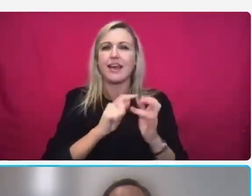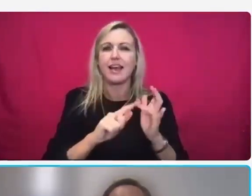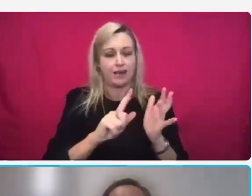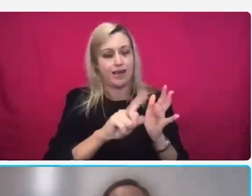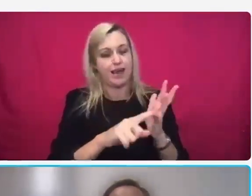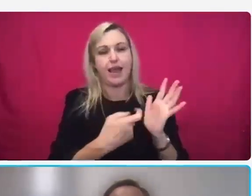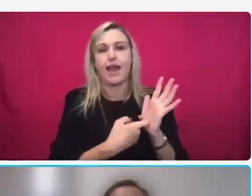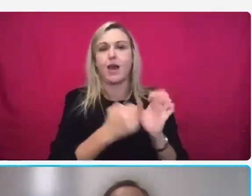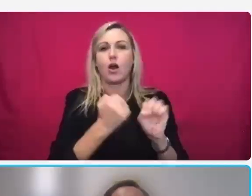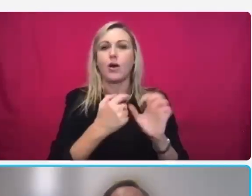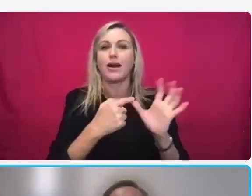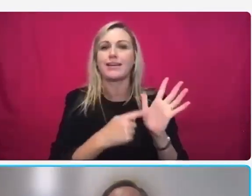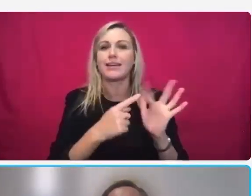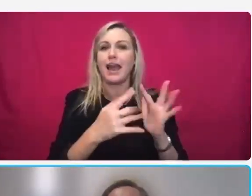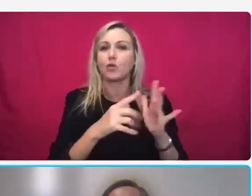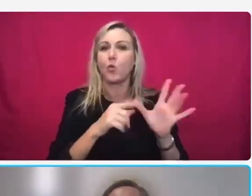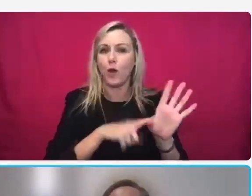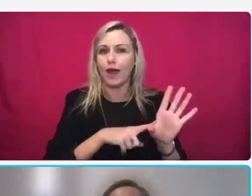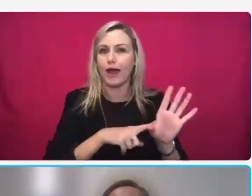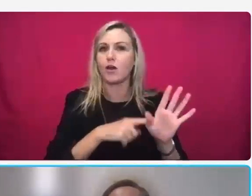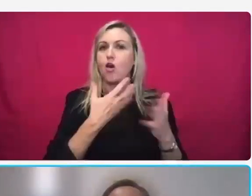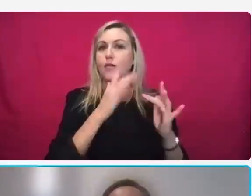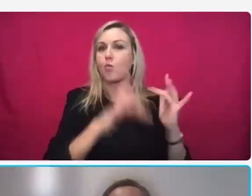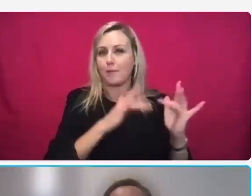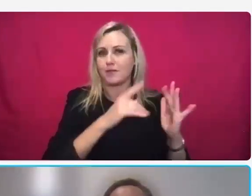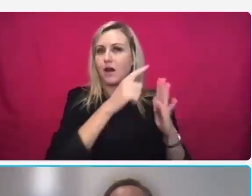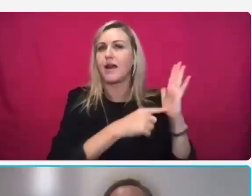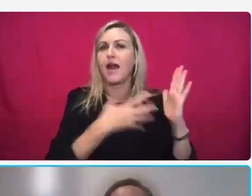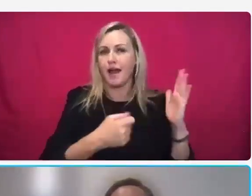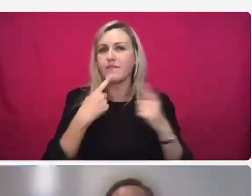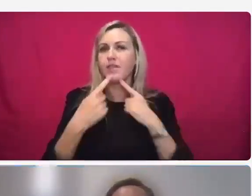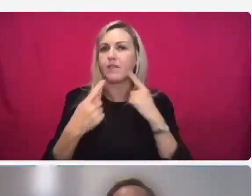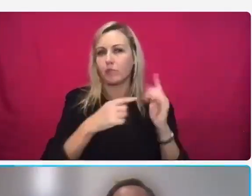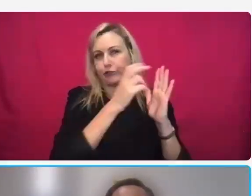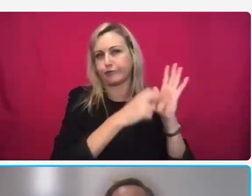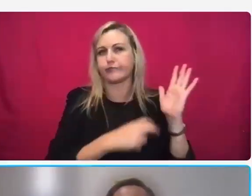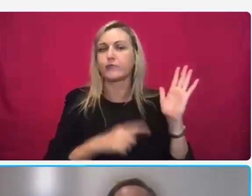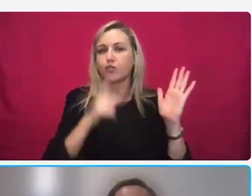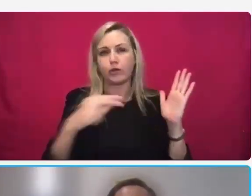our website, and that will support providers in this.